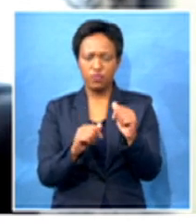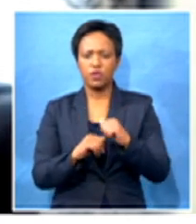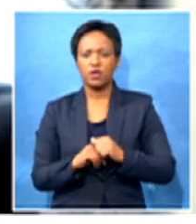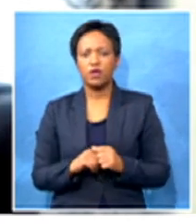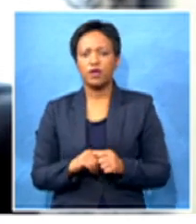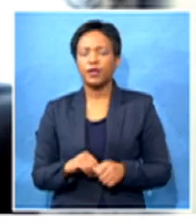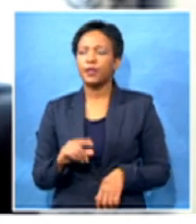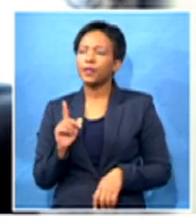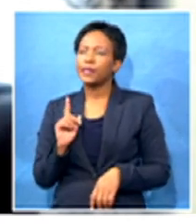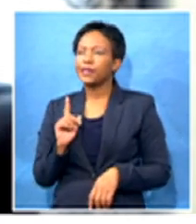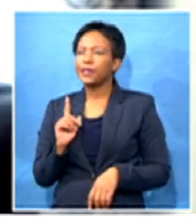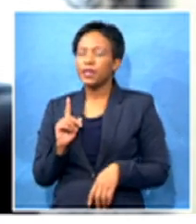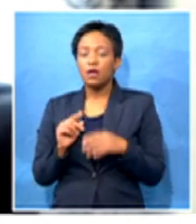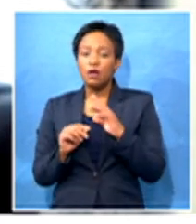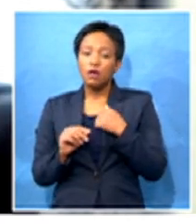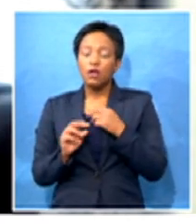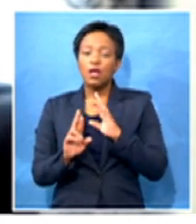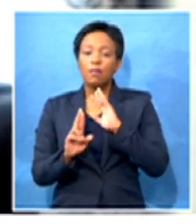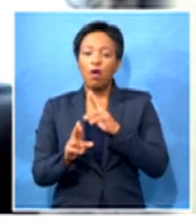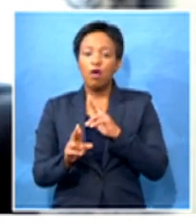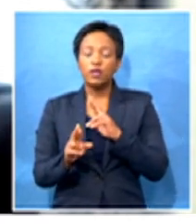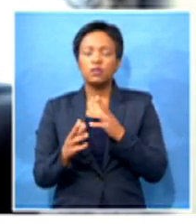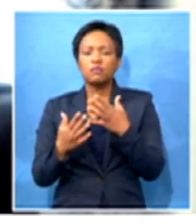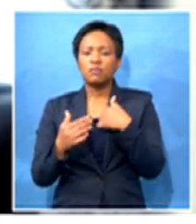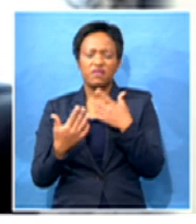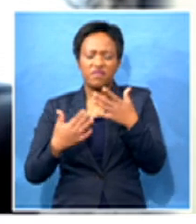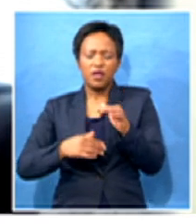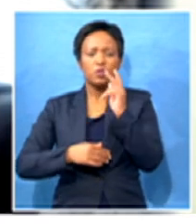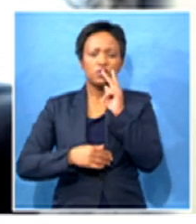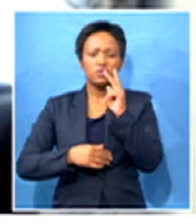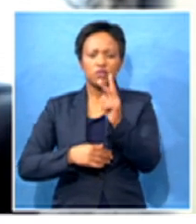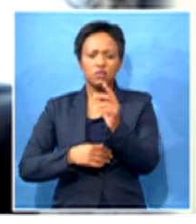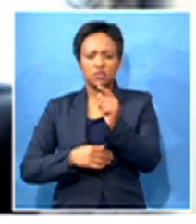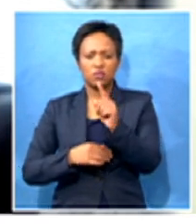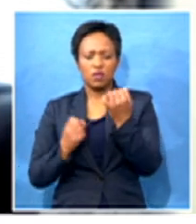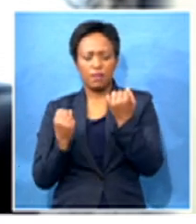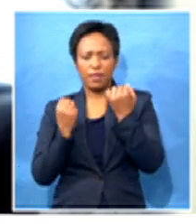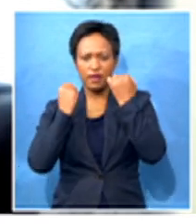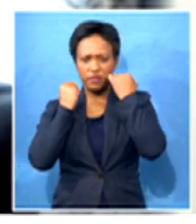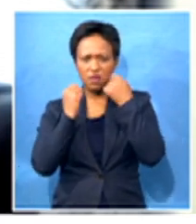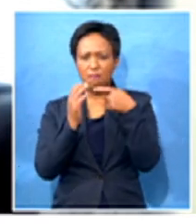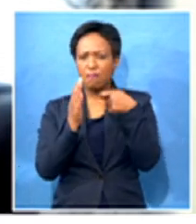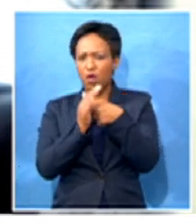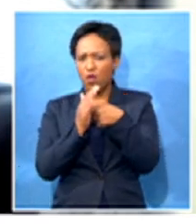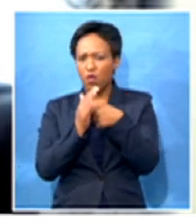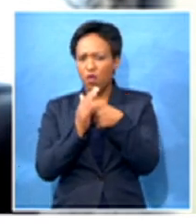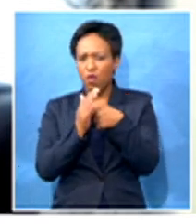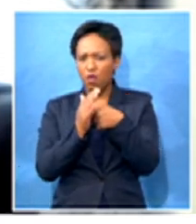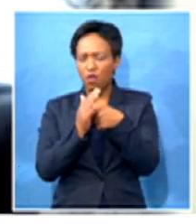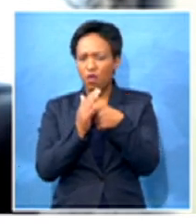We in the report, I've seen that the blanket was bought for